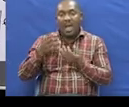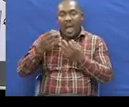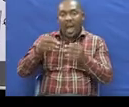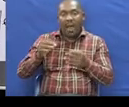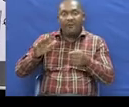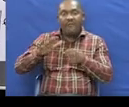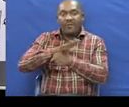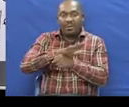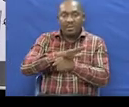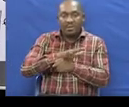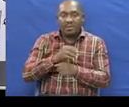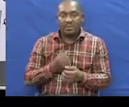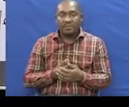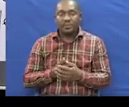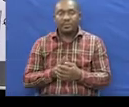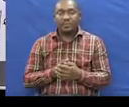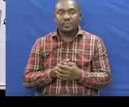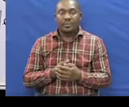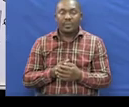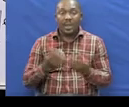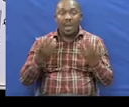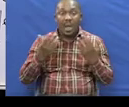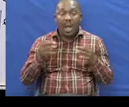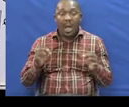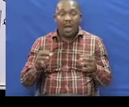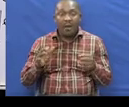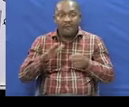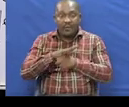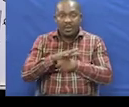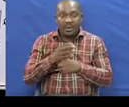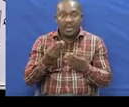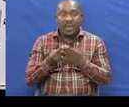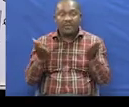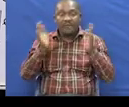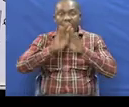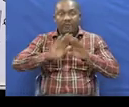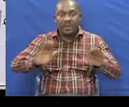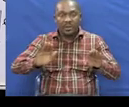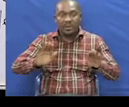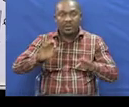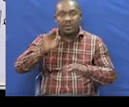of assigning electrons in atomic orbital, we have one rule which is said